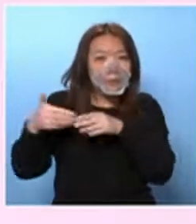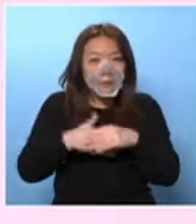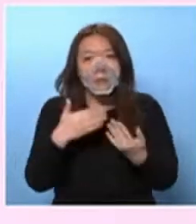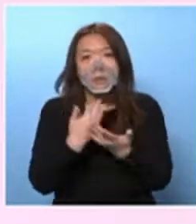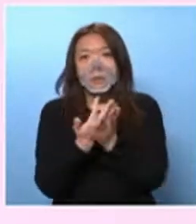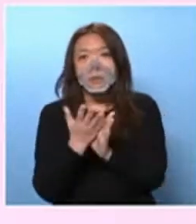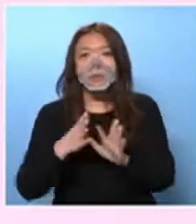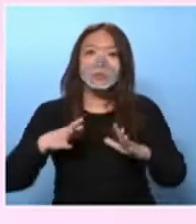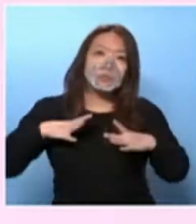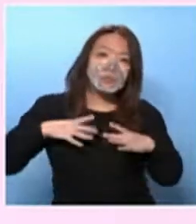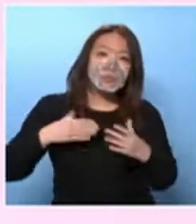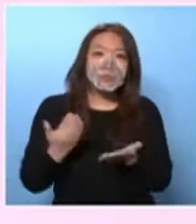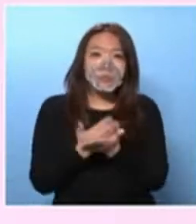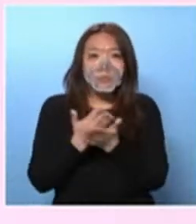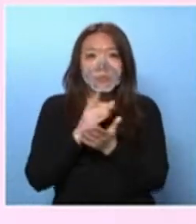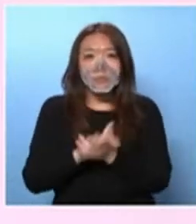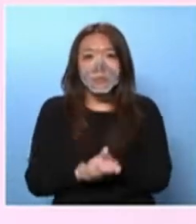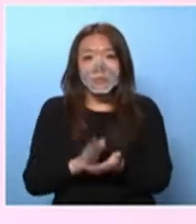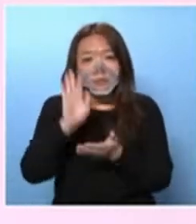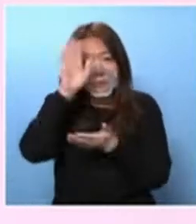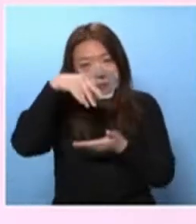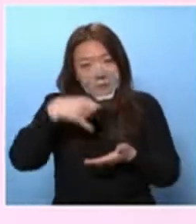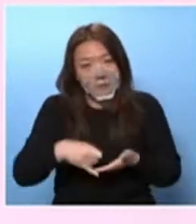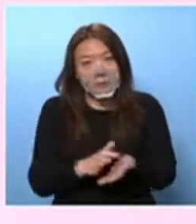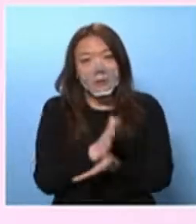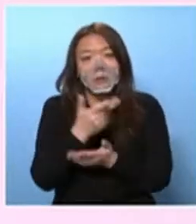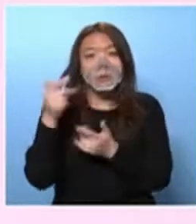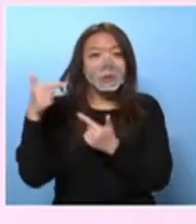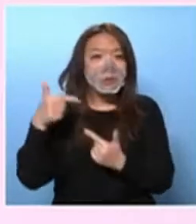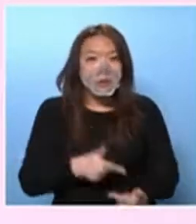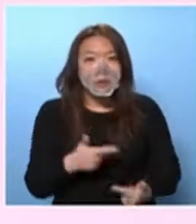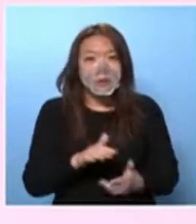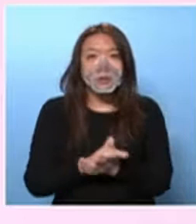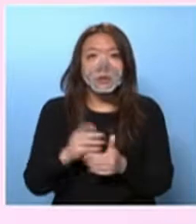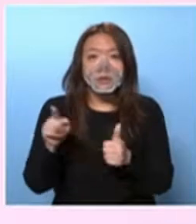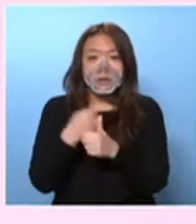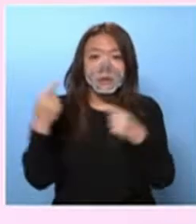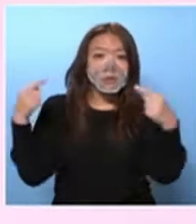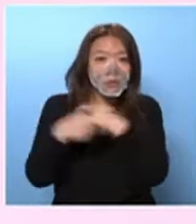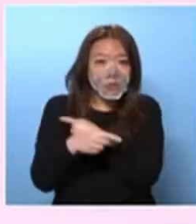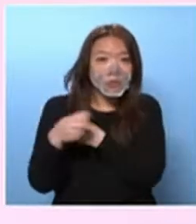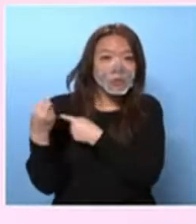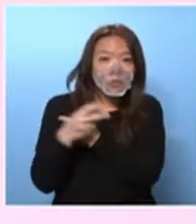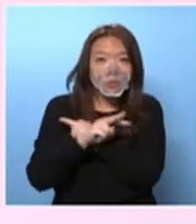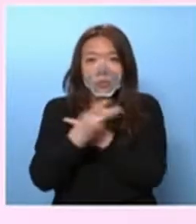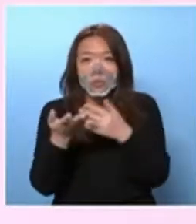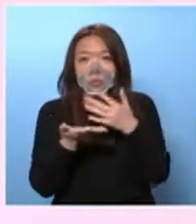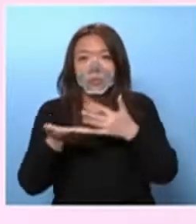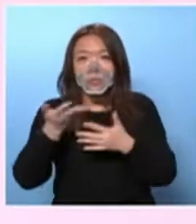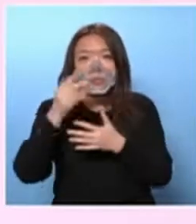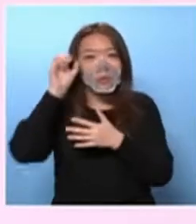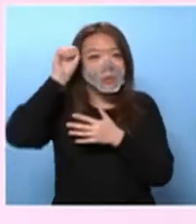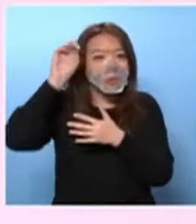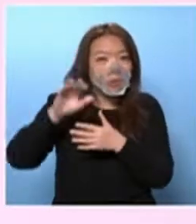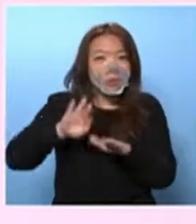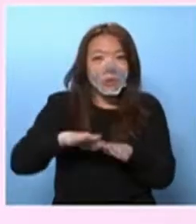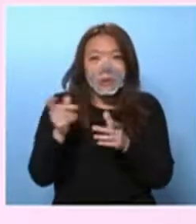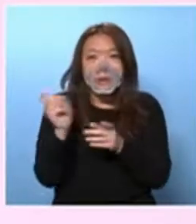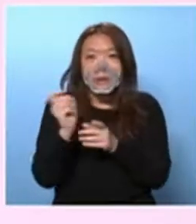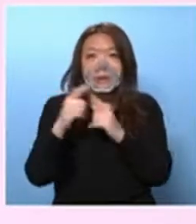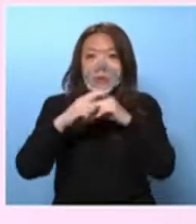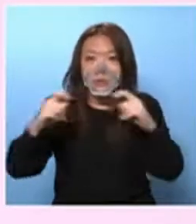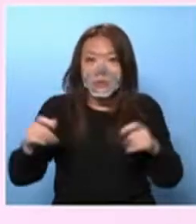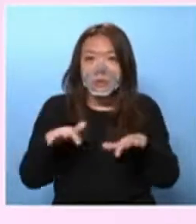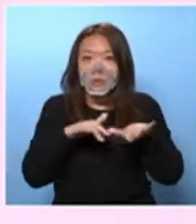proximity to the Victoria Harbour and giving them a variety of water-friendly experience. In the coming year, we will continue to adopt the incremental